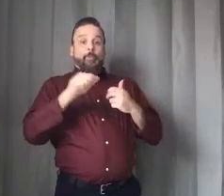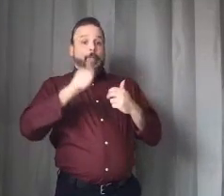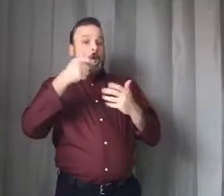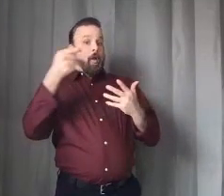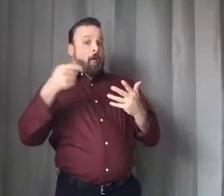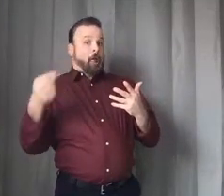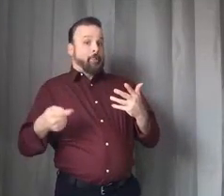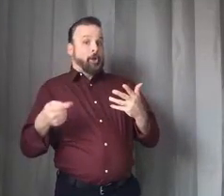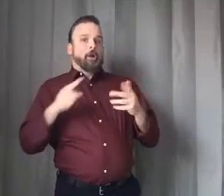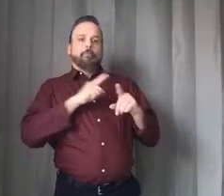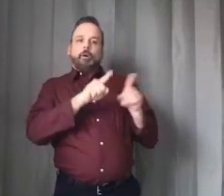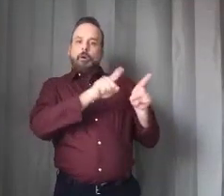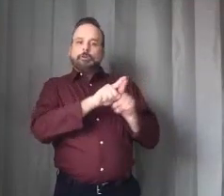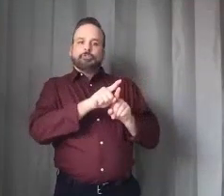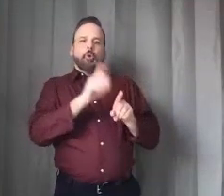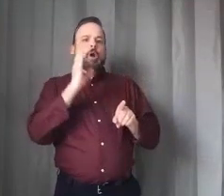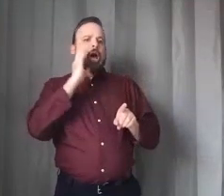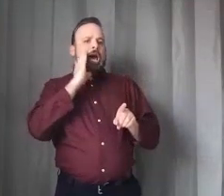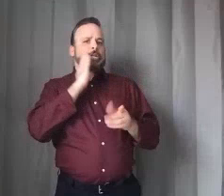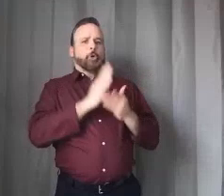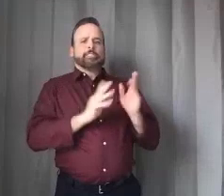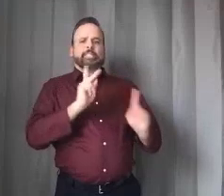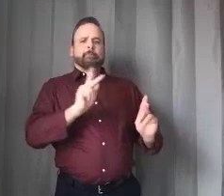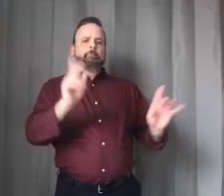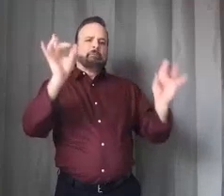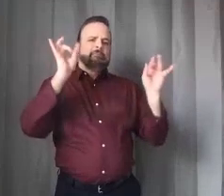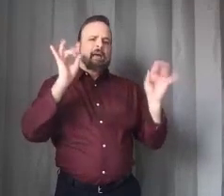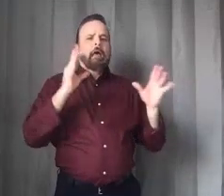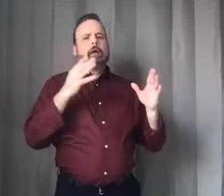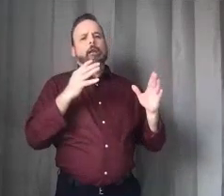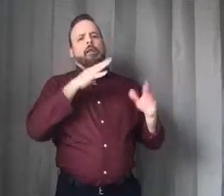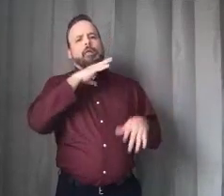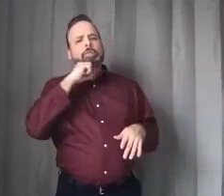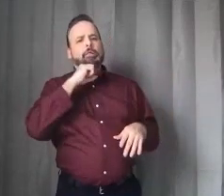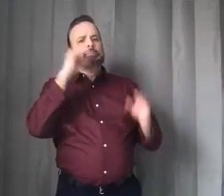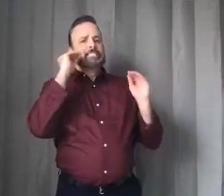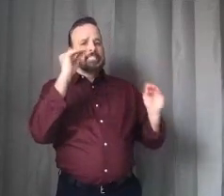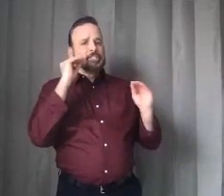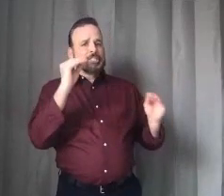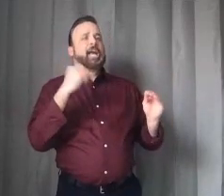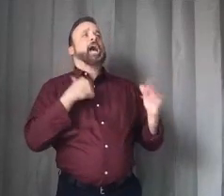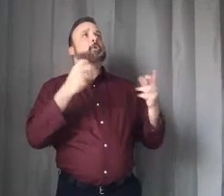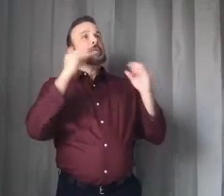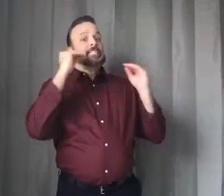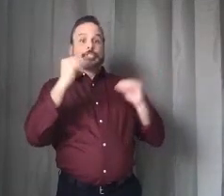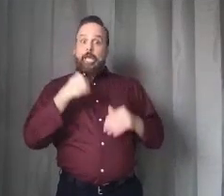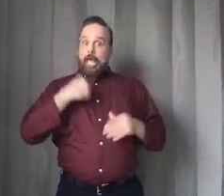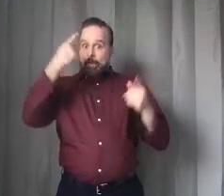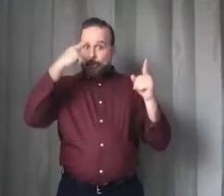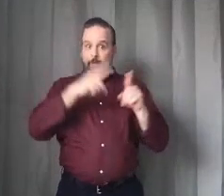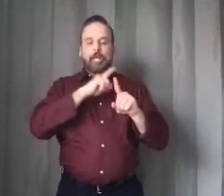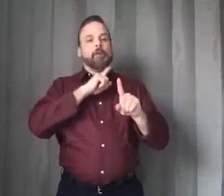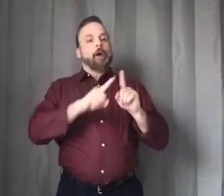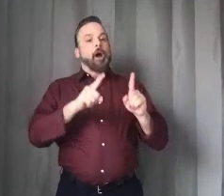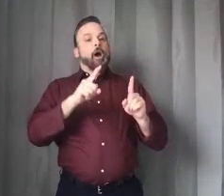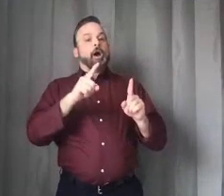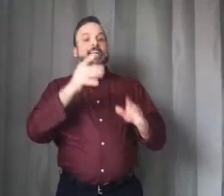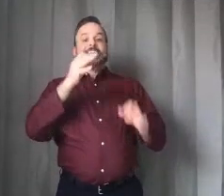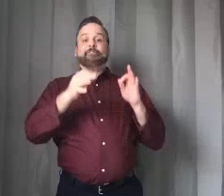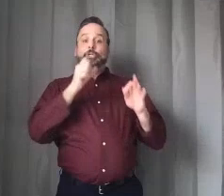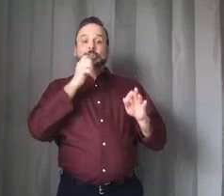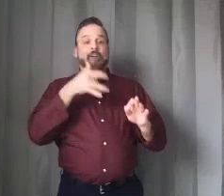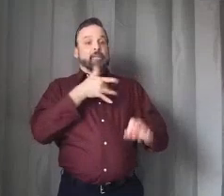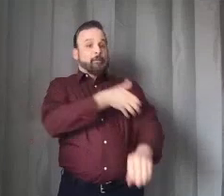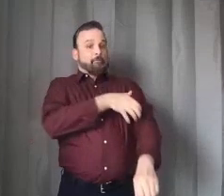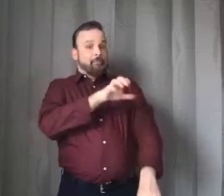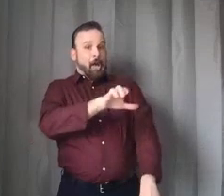the thing too, because I know some people are like, I'm tired of teaching and I don't have to teach you. And I'm like, I agree. I totally agree. But when you're not in power,